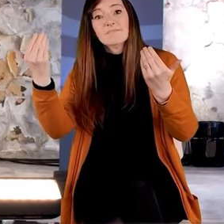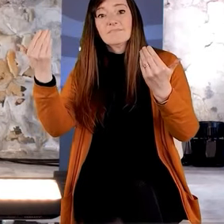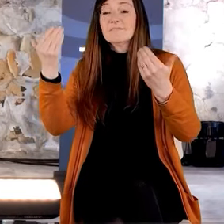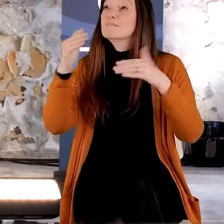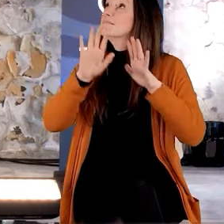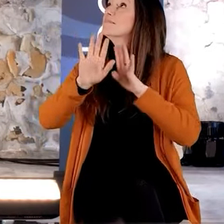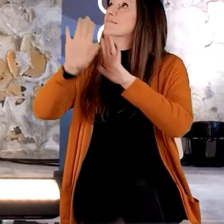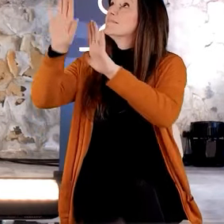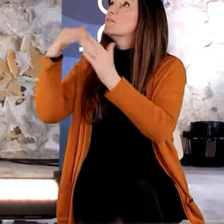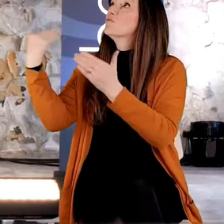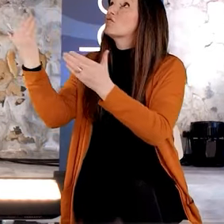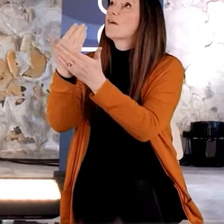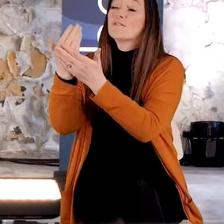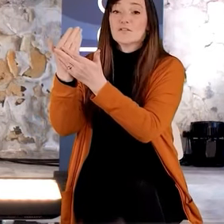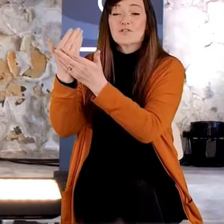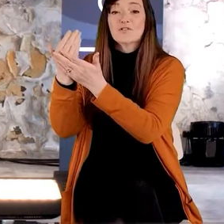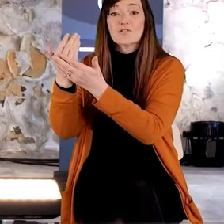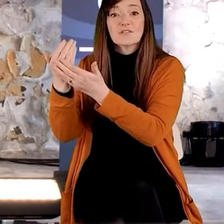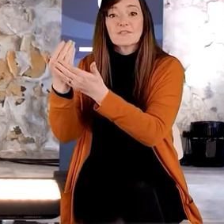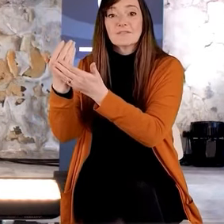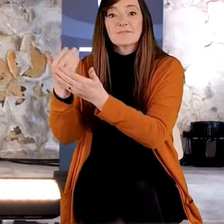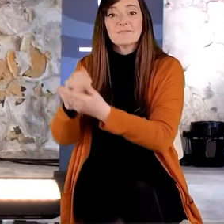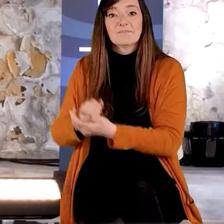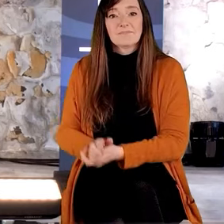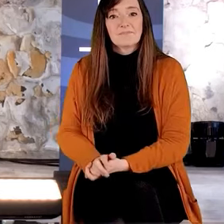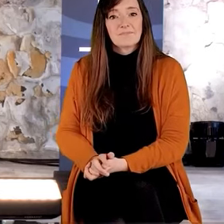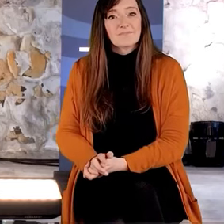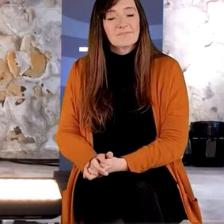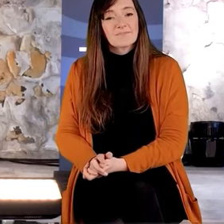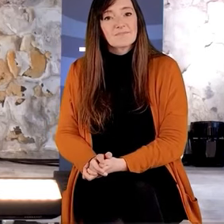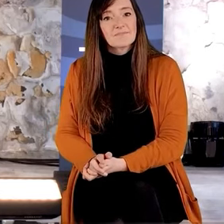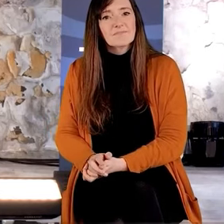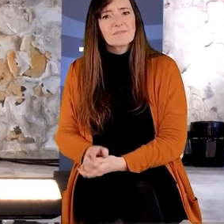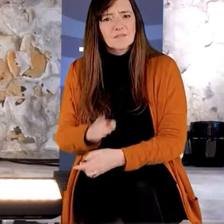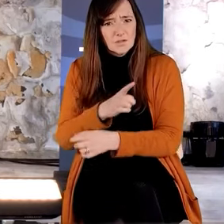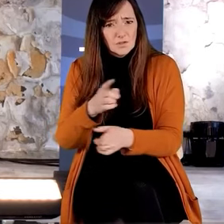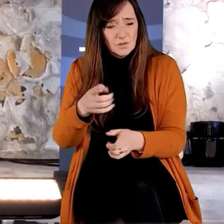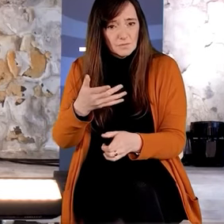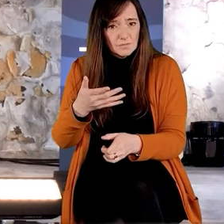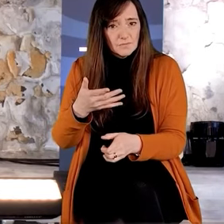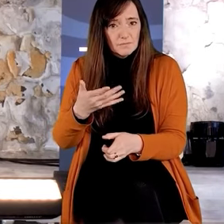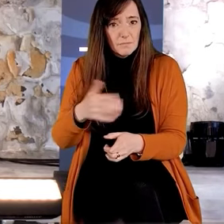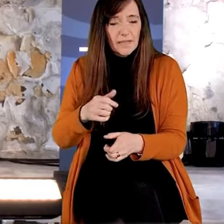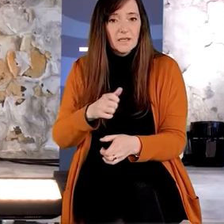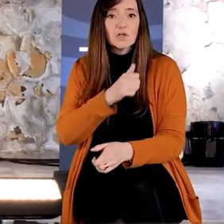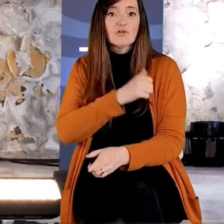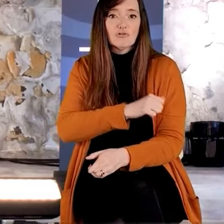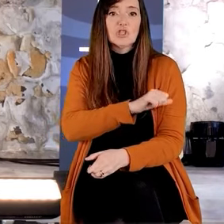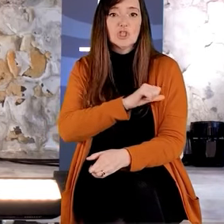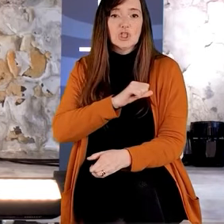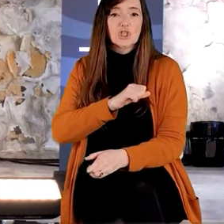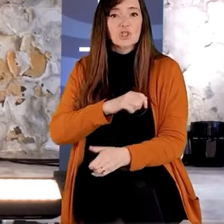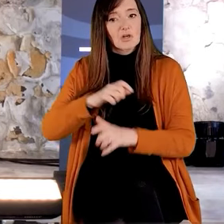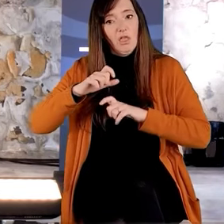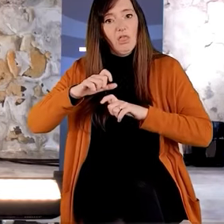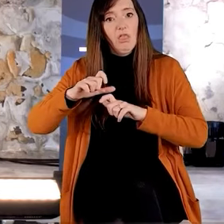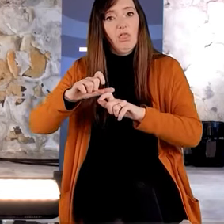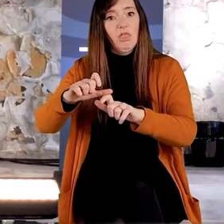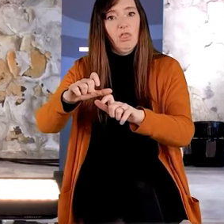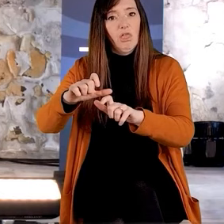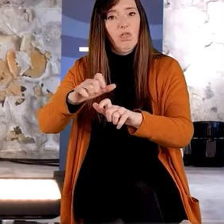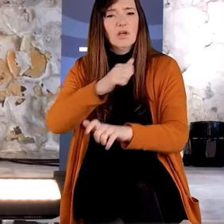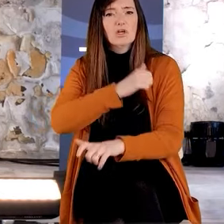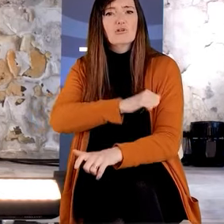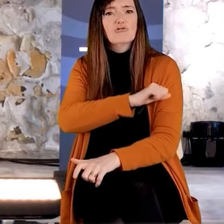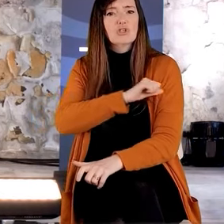take refuge. You know, to be a Christian, if you've been a Christian for a while, you'll know this. To be a Christian is not to think